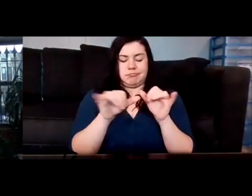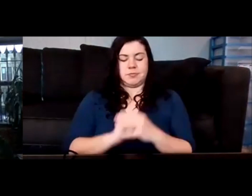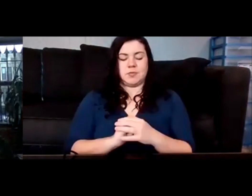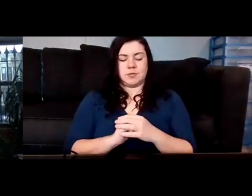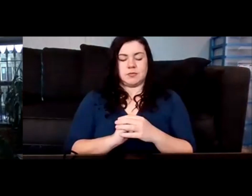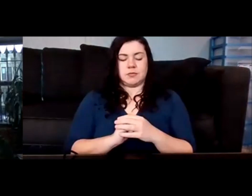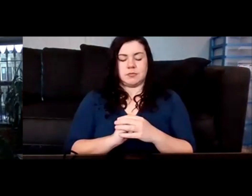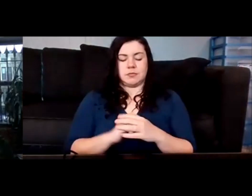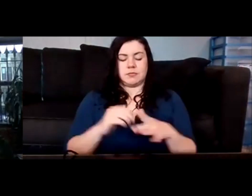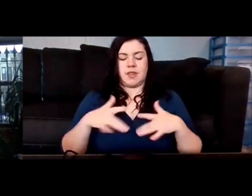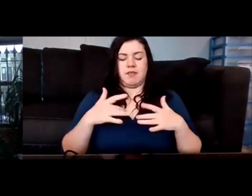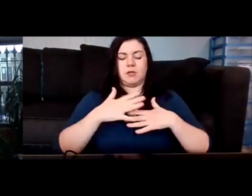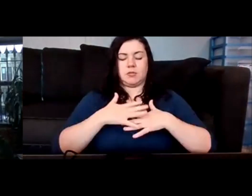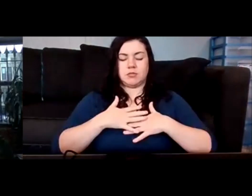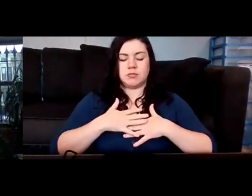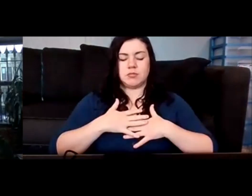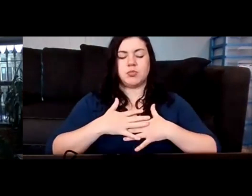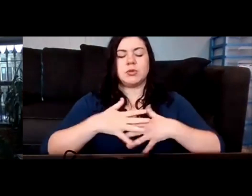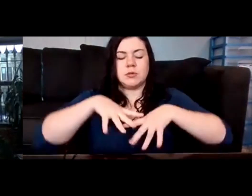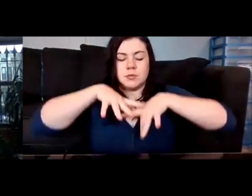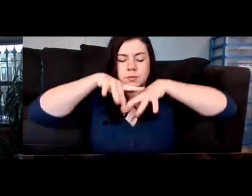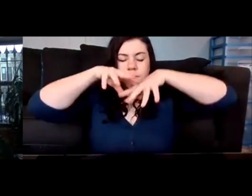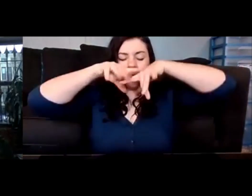feeling the breath moving through your body.